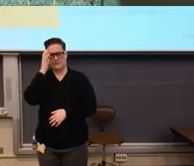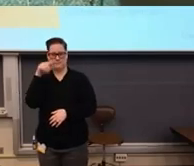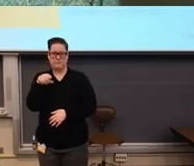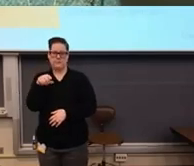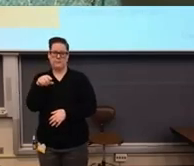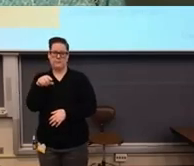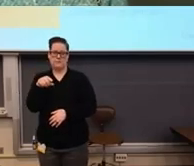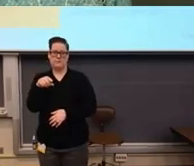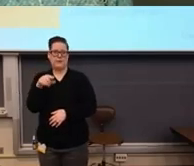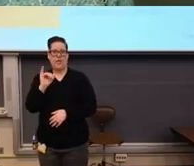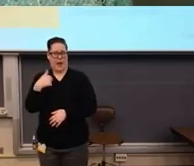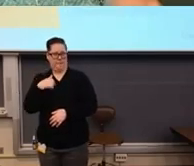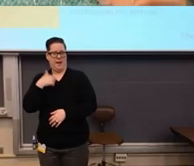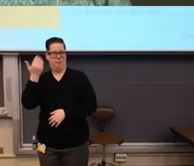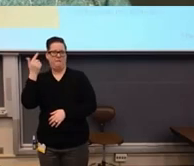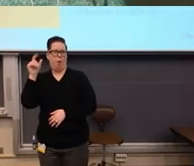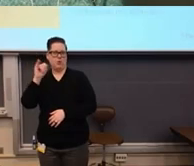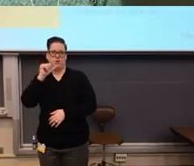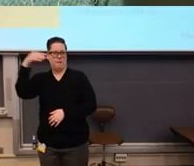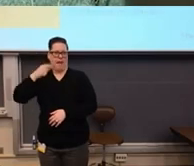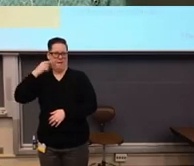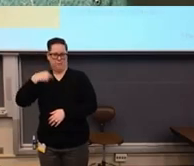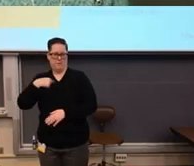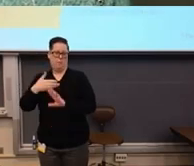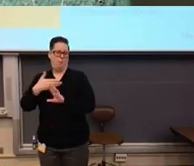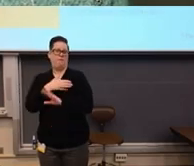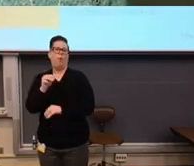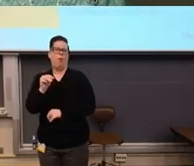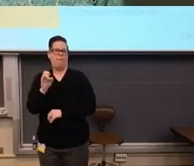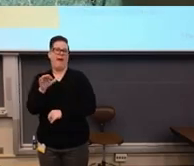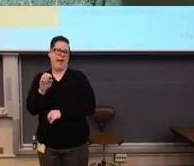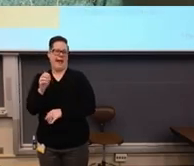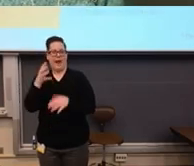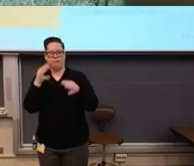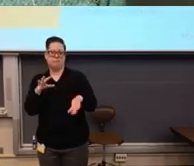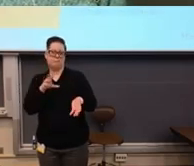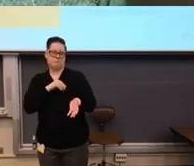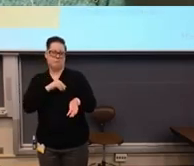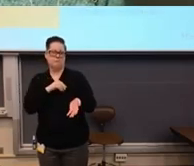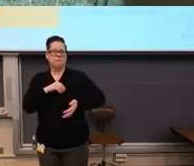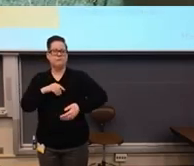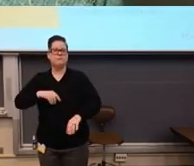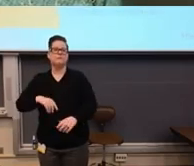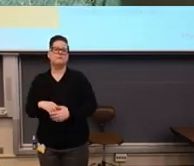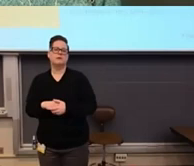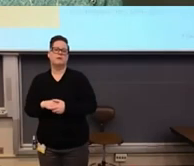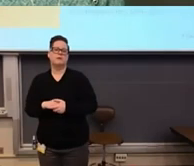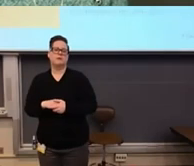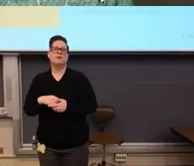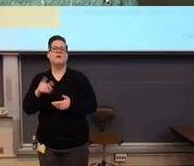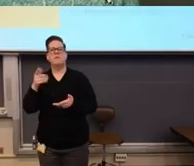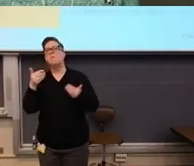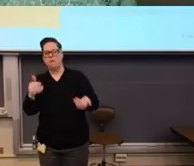had not been reimbursable prior to Medicare, just being able to be something accessible for marriage and